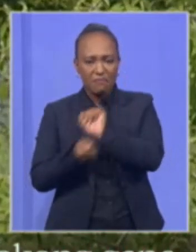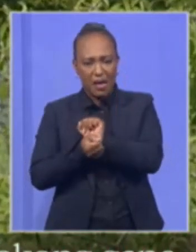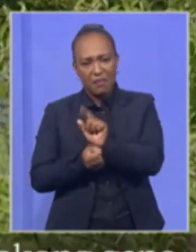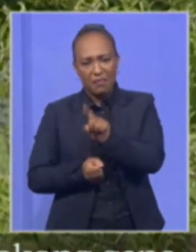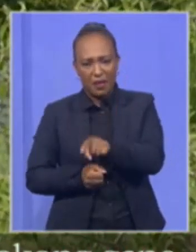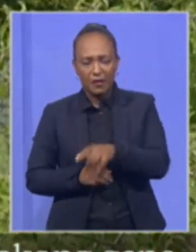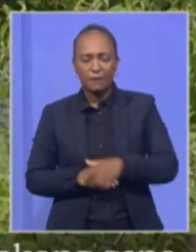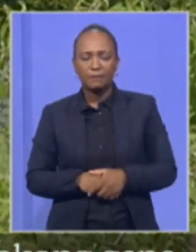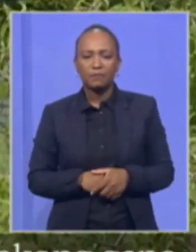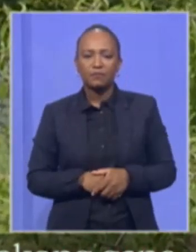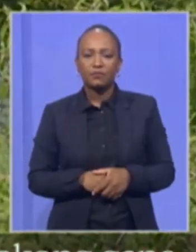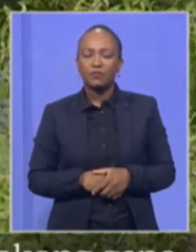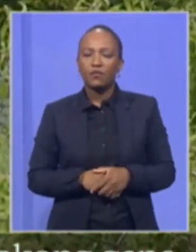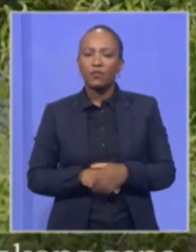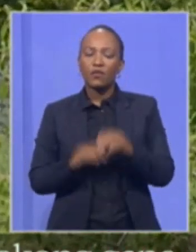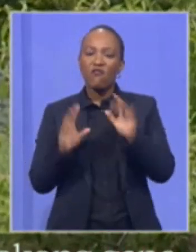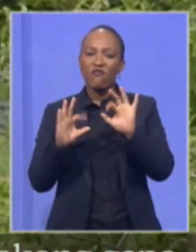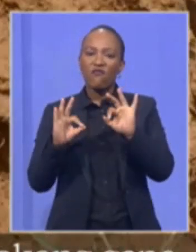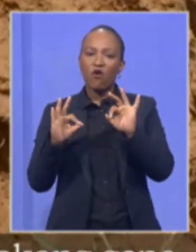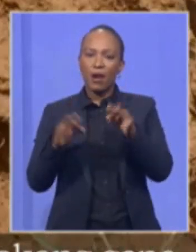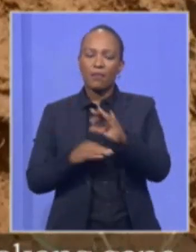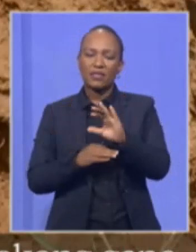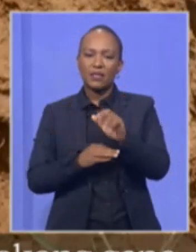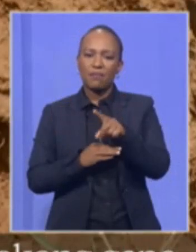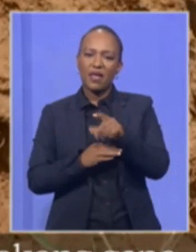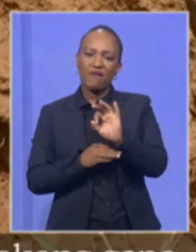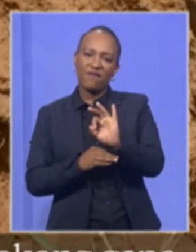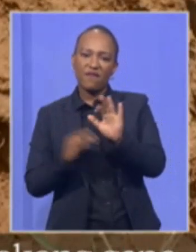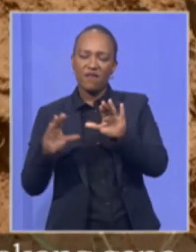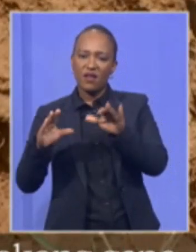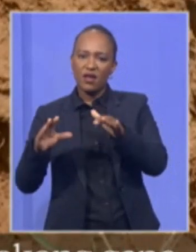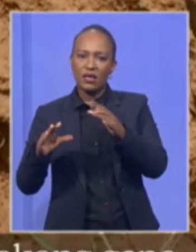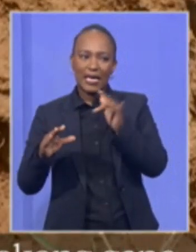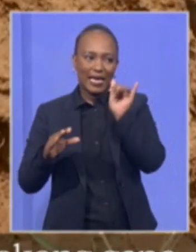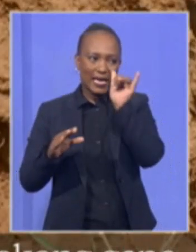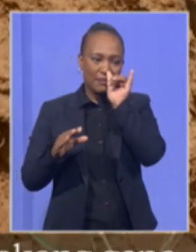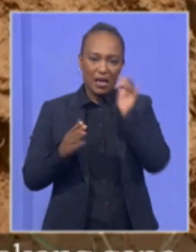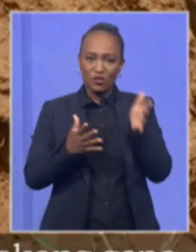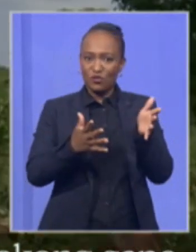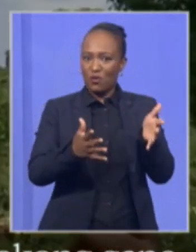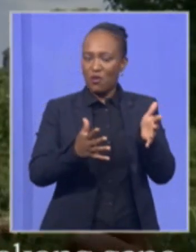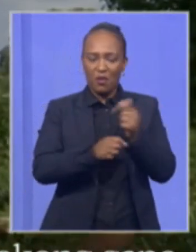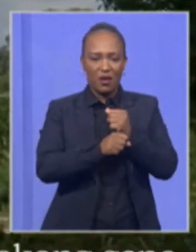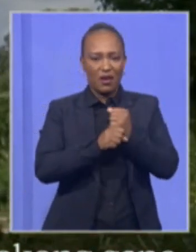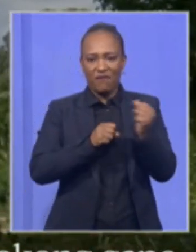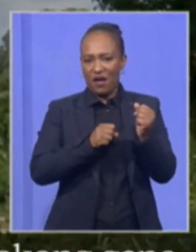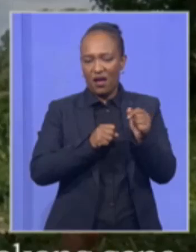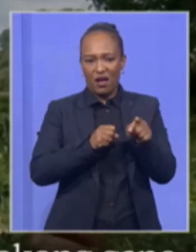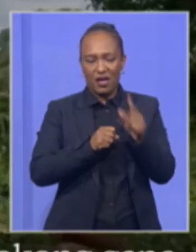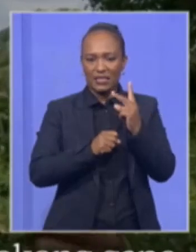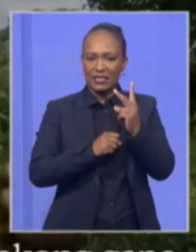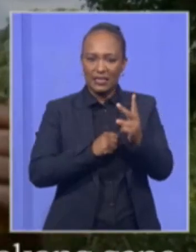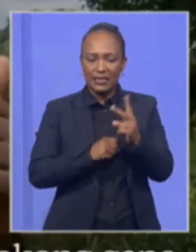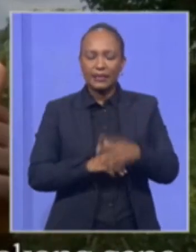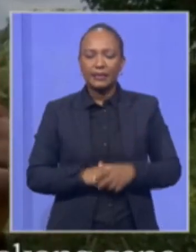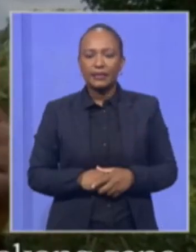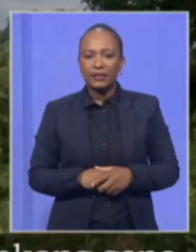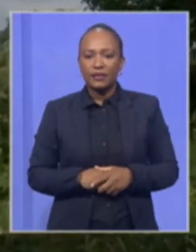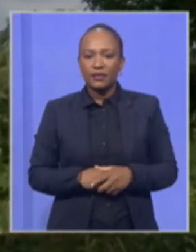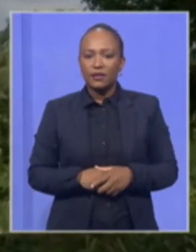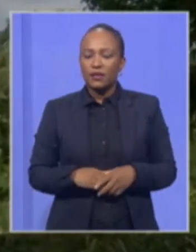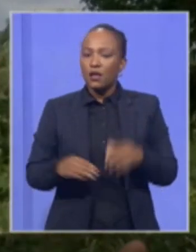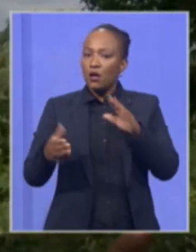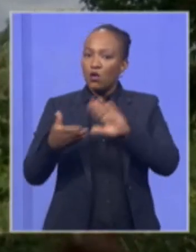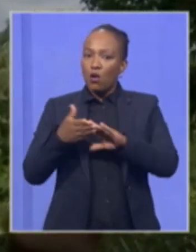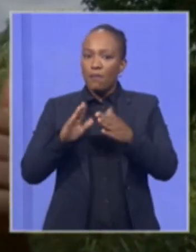Foramo ya setšhaba ya maphodisa e re ga se a tlwaela go swaragana le bosenyi ba go swana le bjong. As a resident of Nkomazi, we are